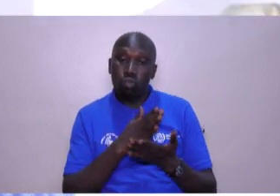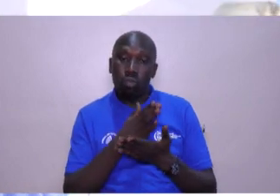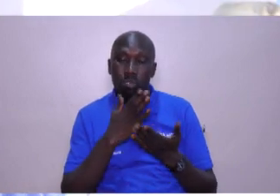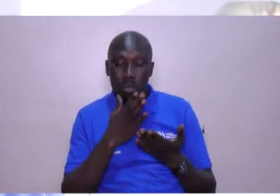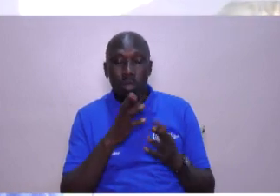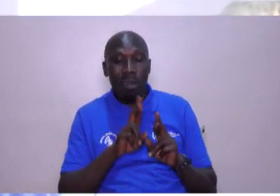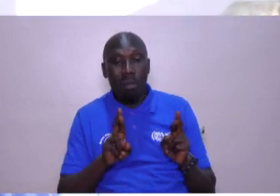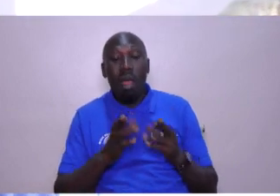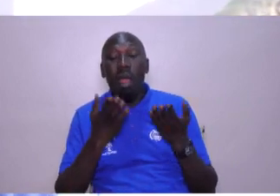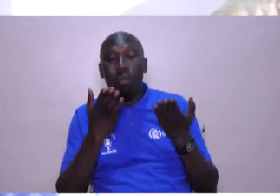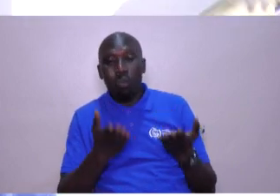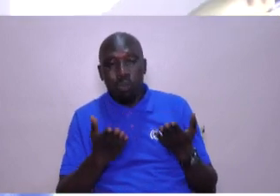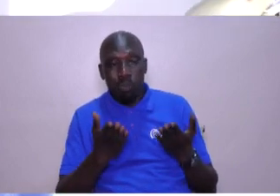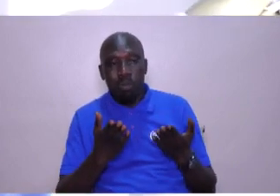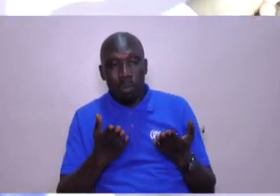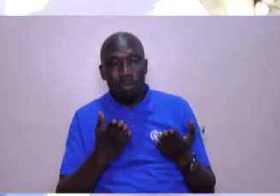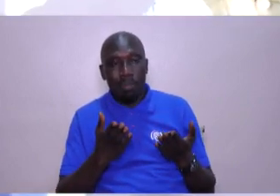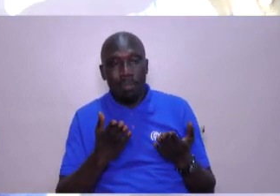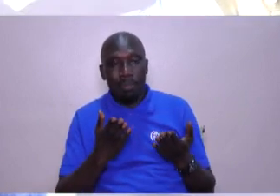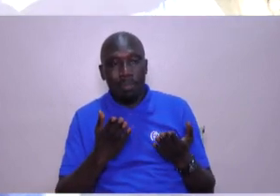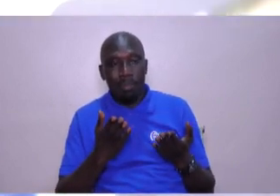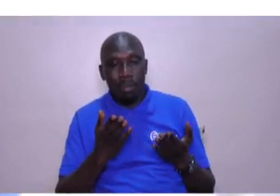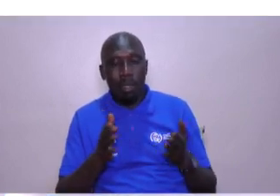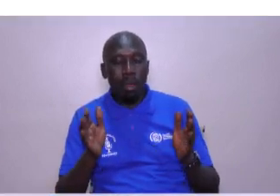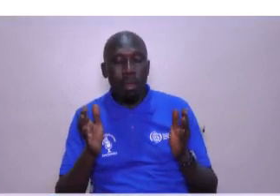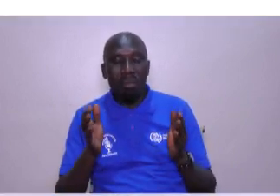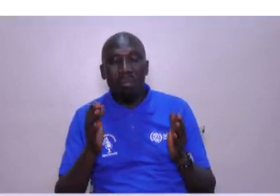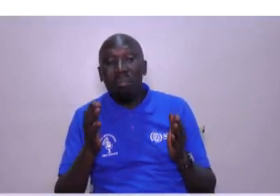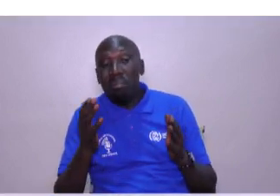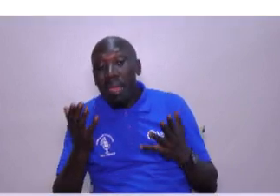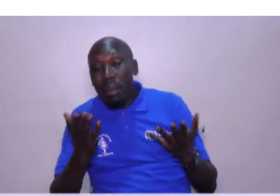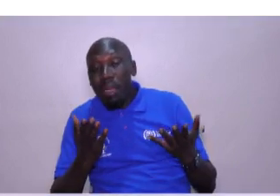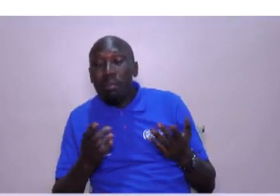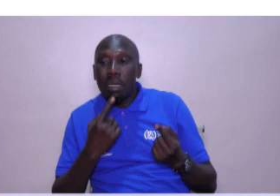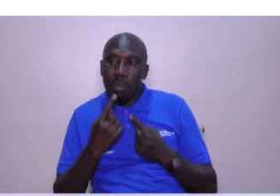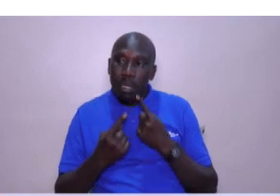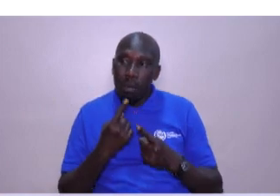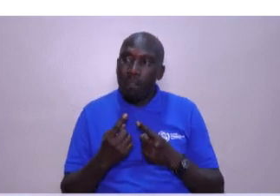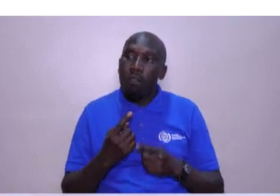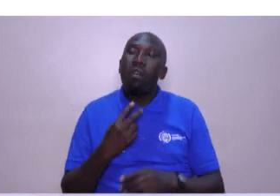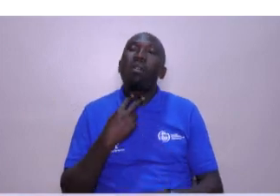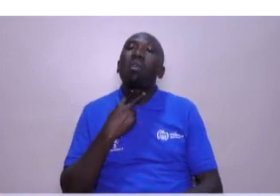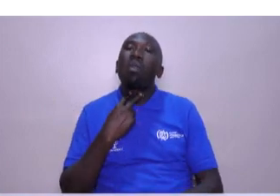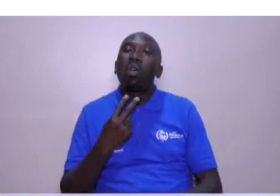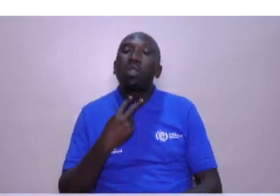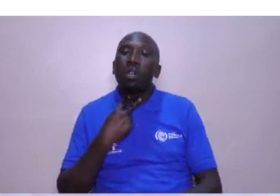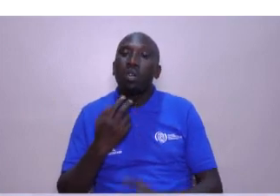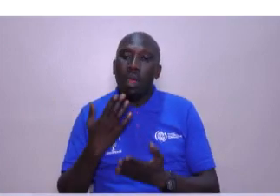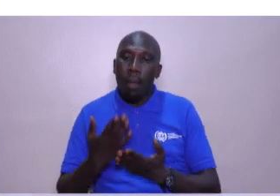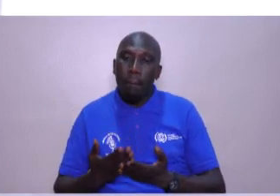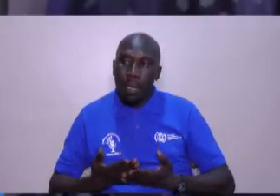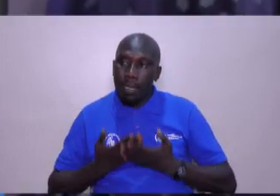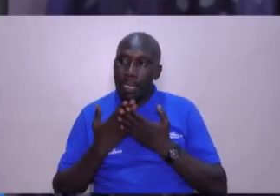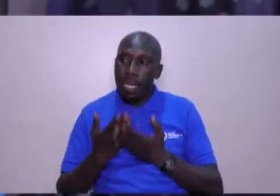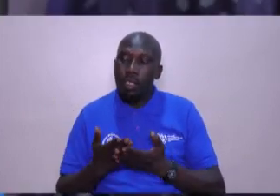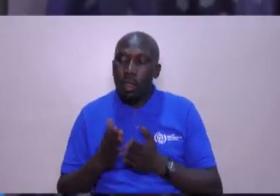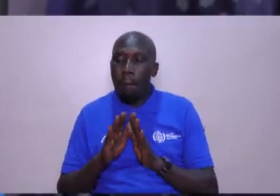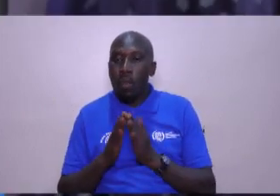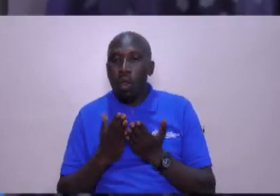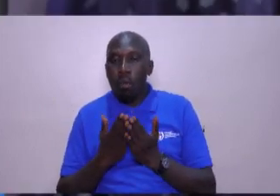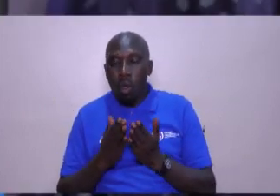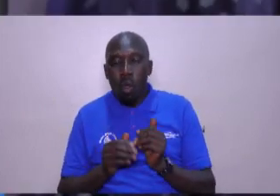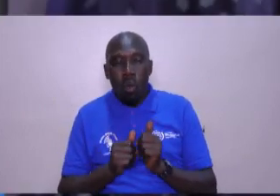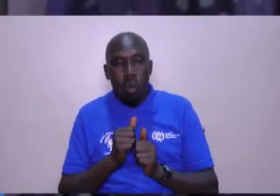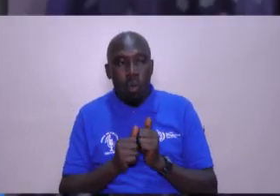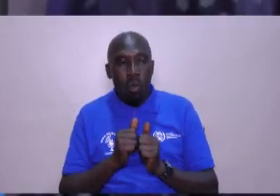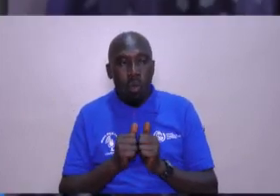for here. Unless we are talking of now audio presentation, audio book, which will